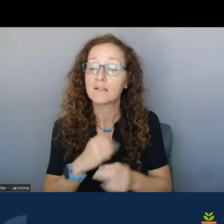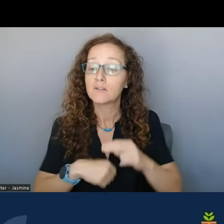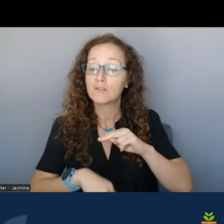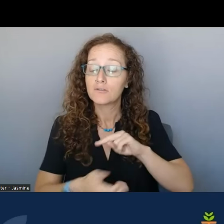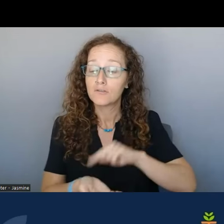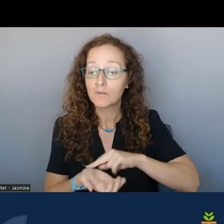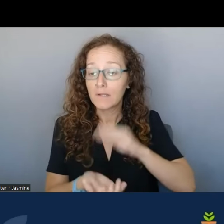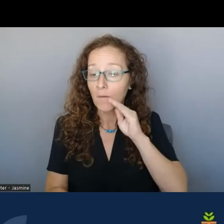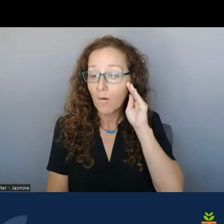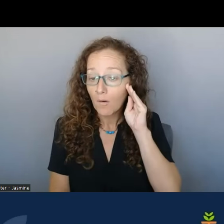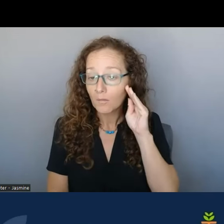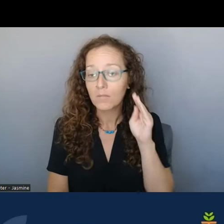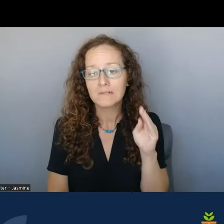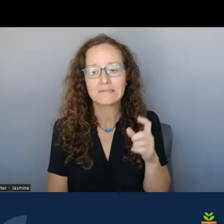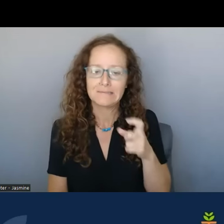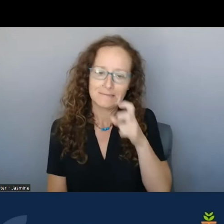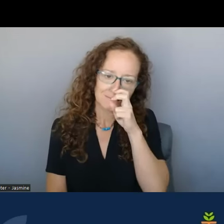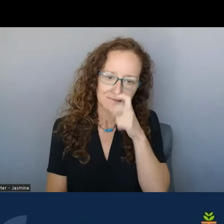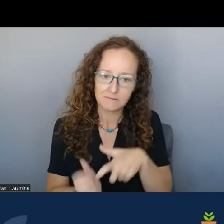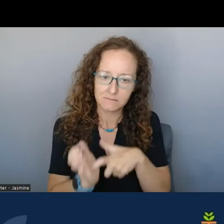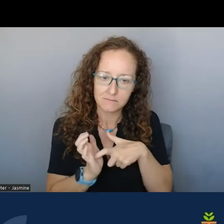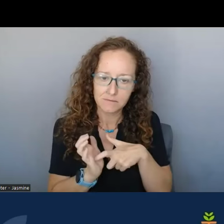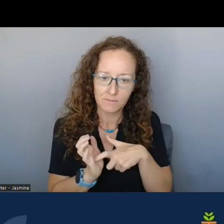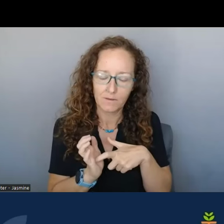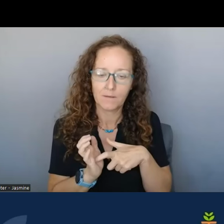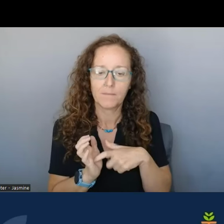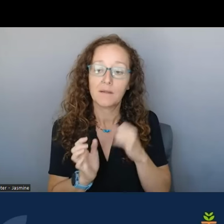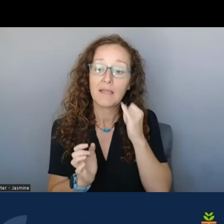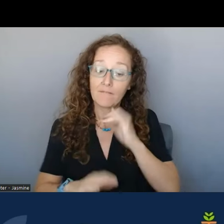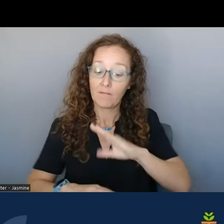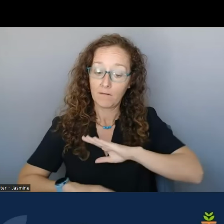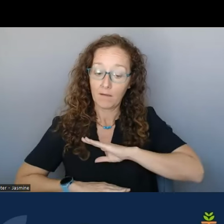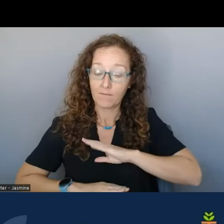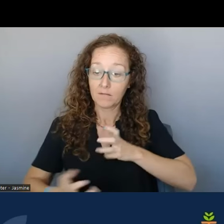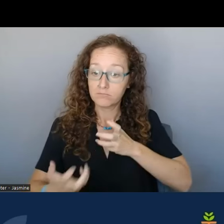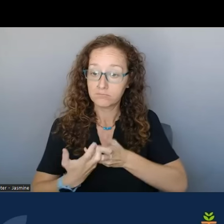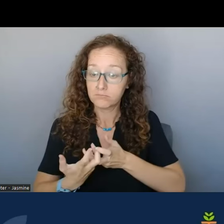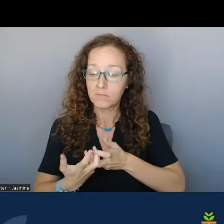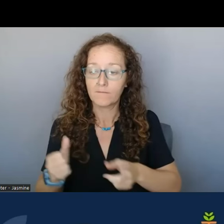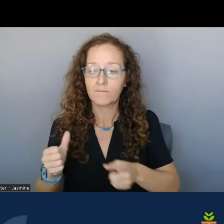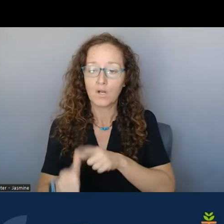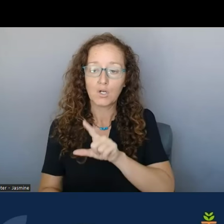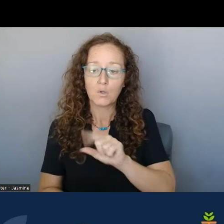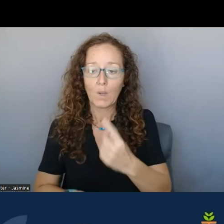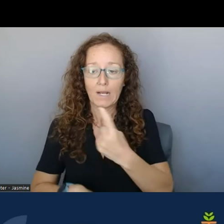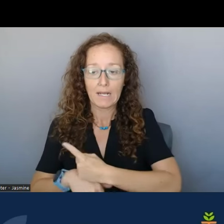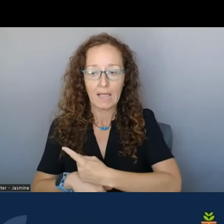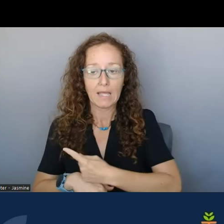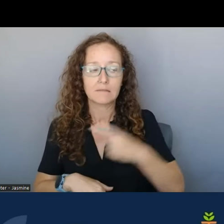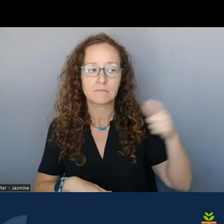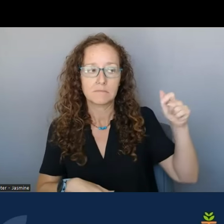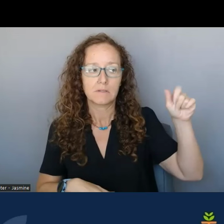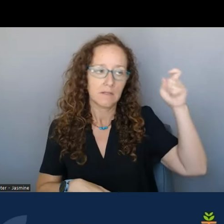here, but just know if you meet that, the first 20 days are covered, and then there's a daily co-insurance after that. And